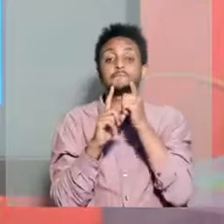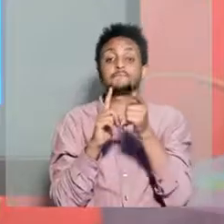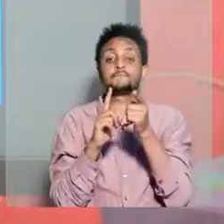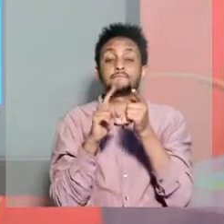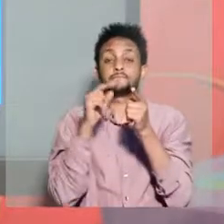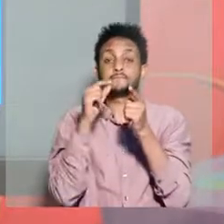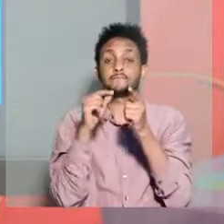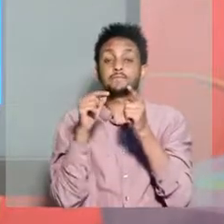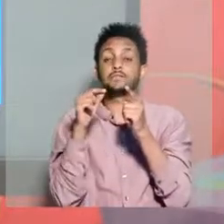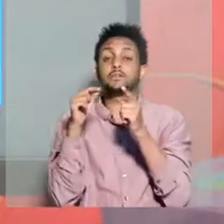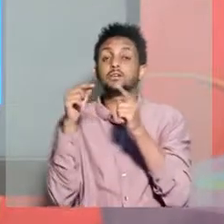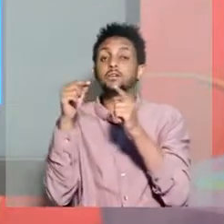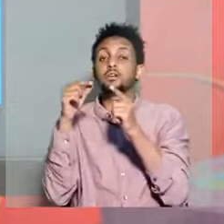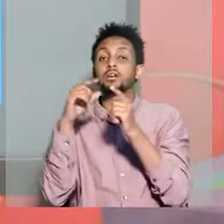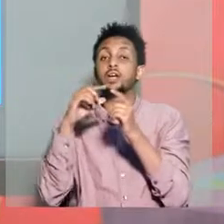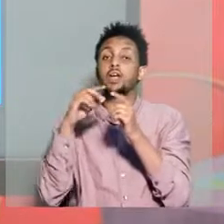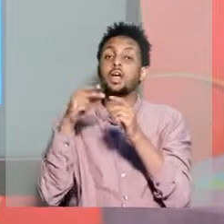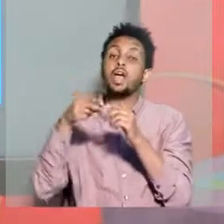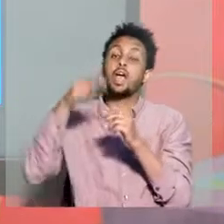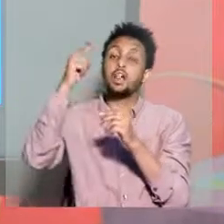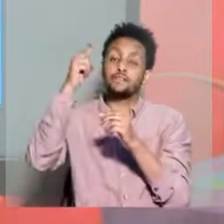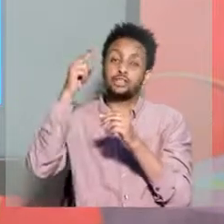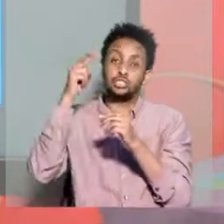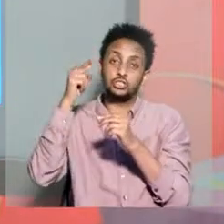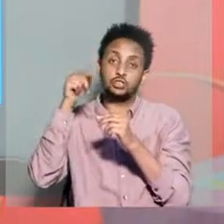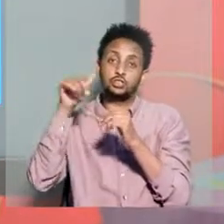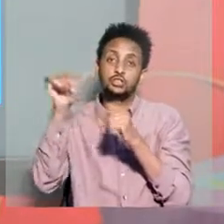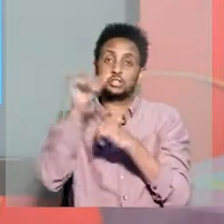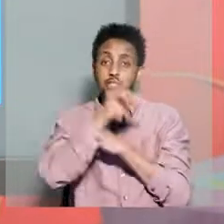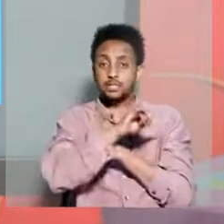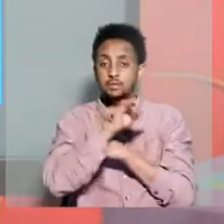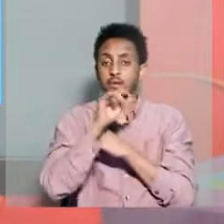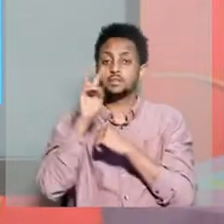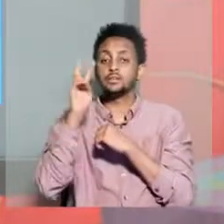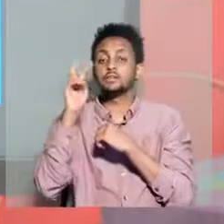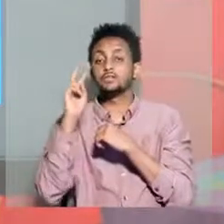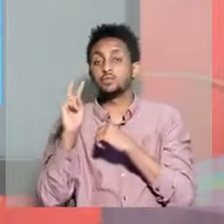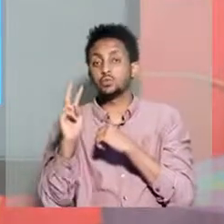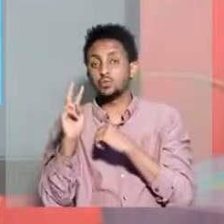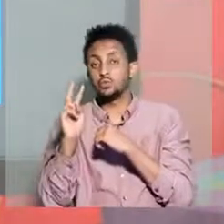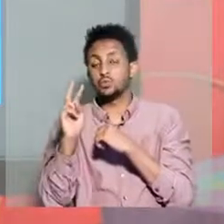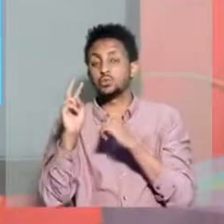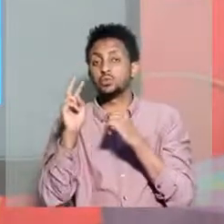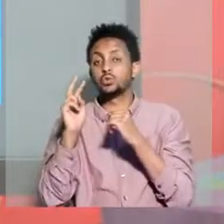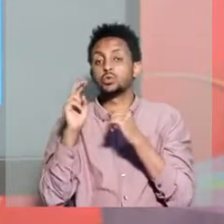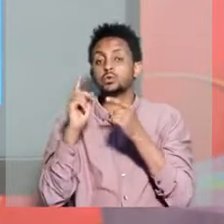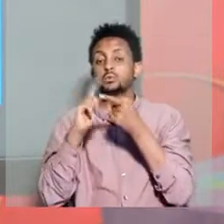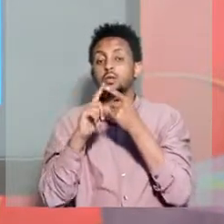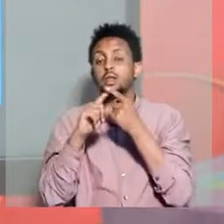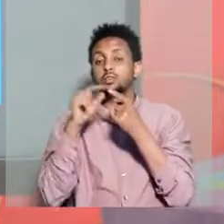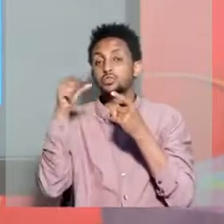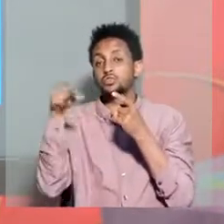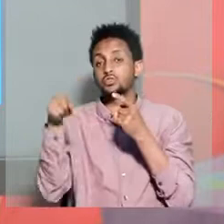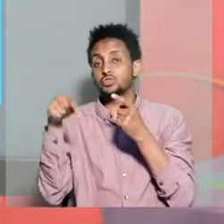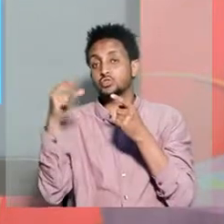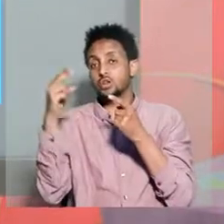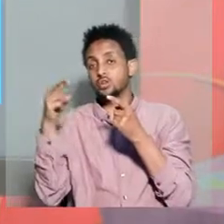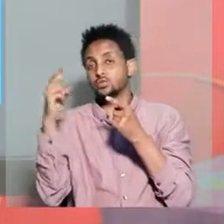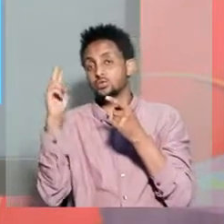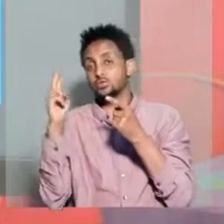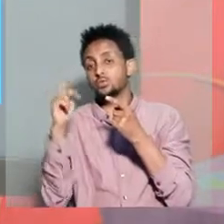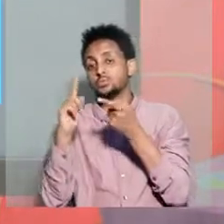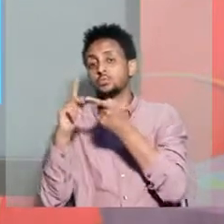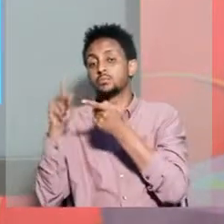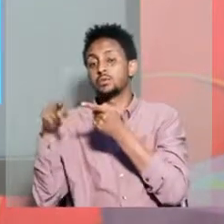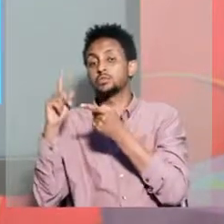1, elevation at section 1, pressure at section 1 is the same as v2 over 2 at section 2, elevation at section 2 and